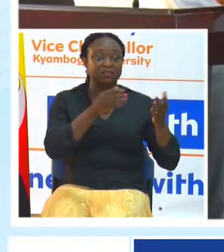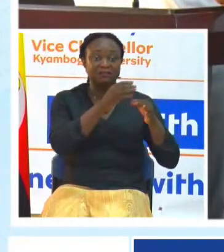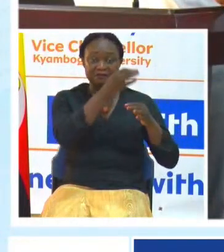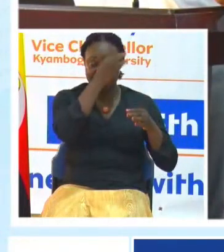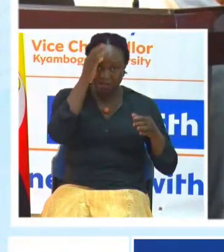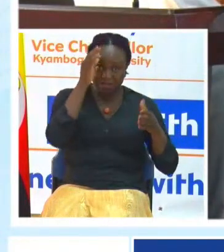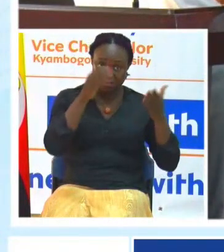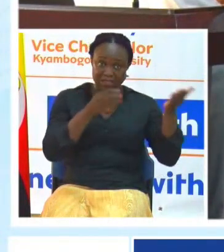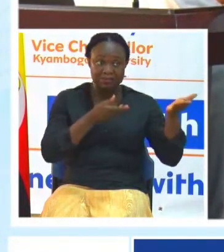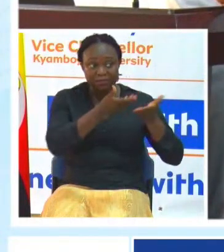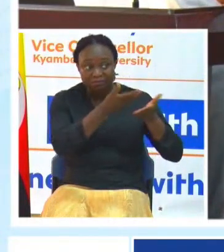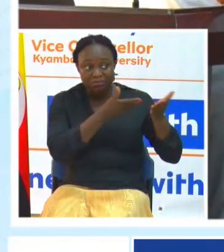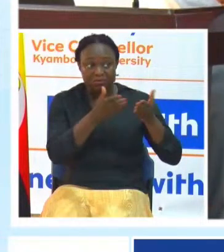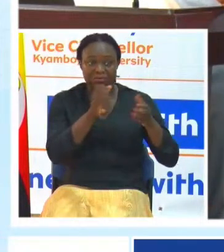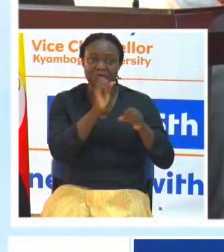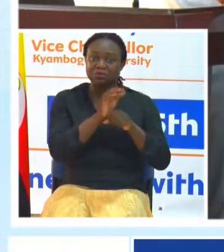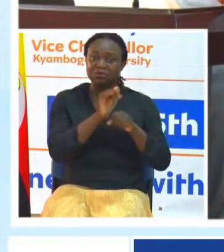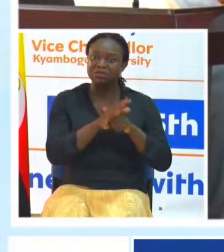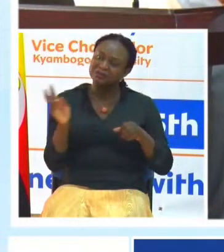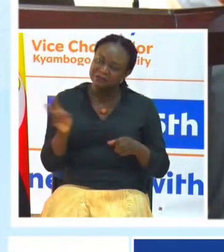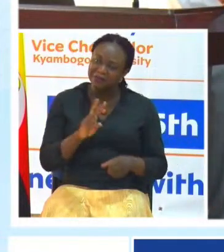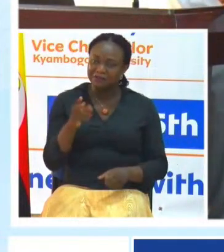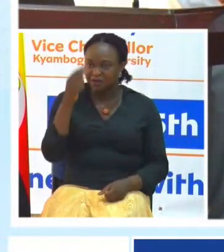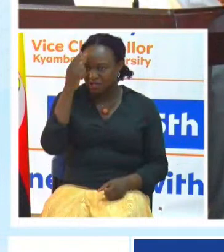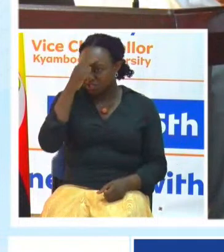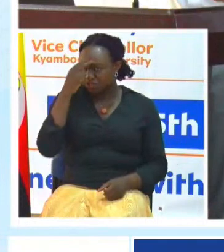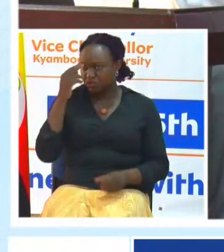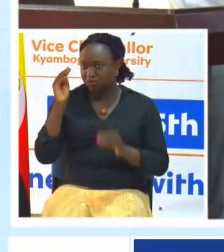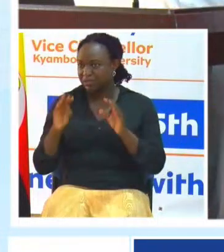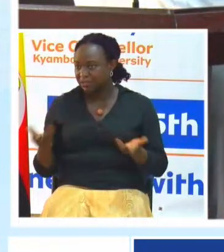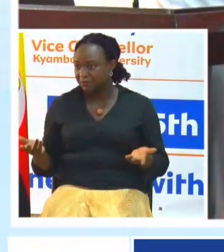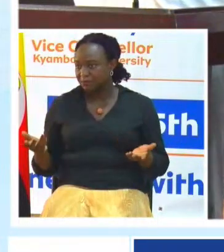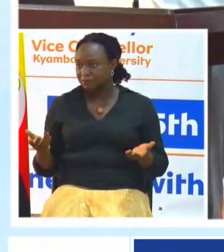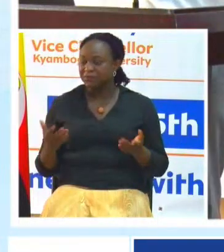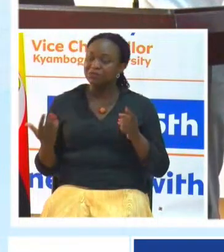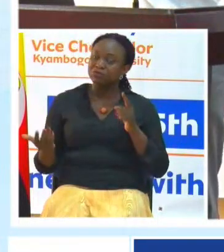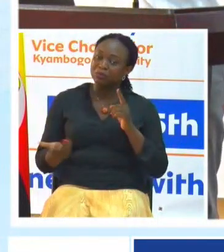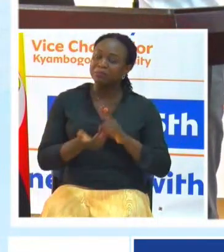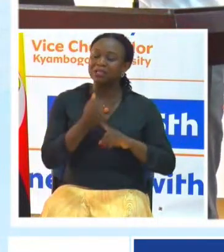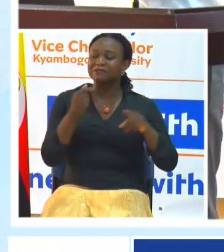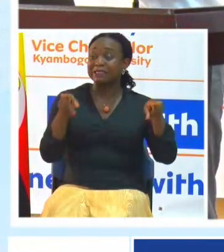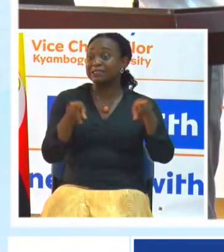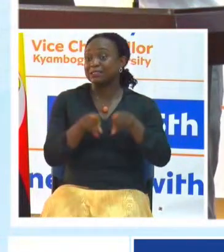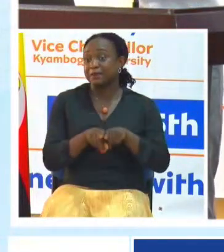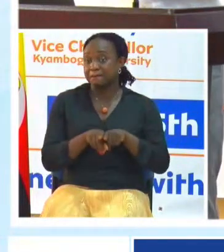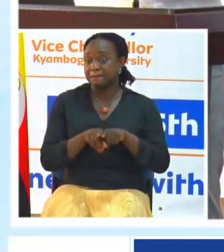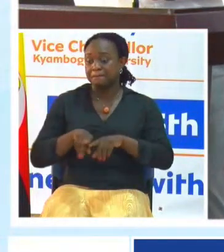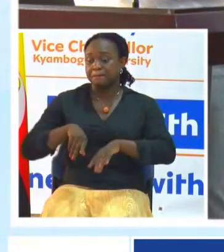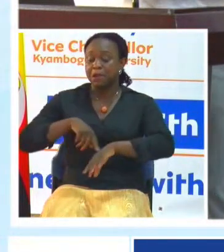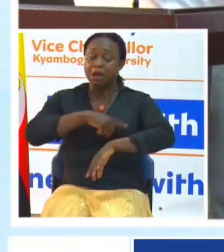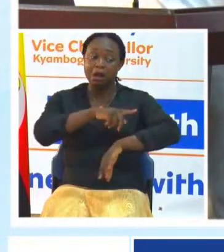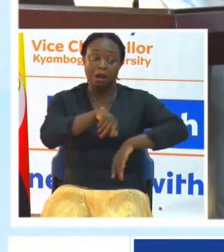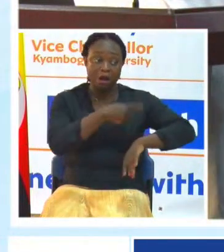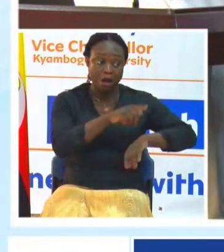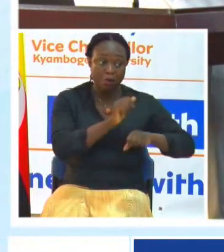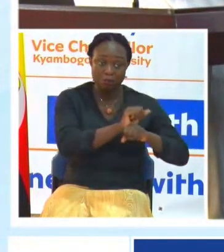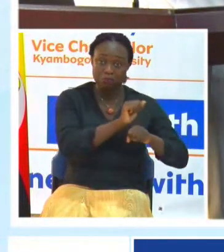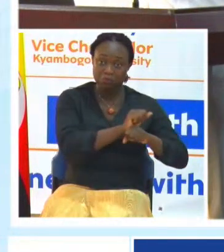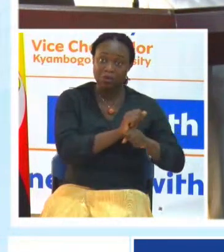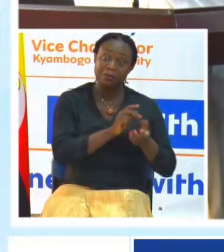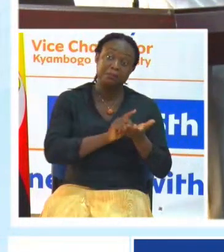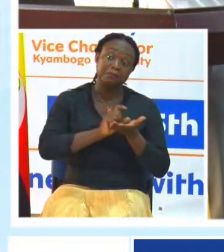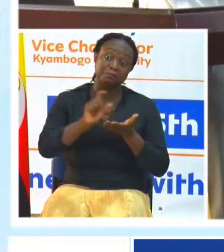different consultations, just like the way student teachers do in Uganda. The benefits are the same. Your hours that you part-time are paid for your